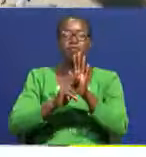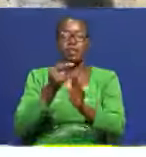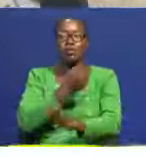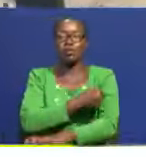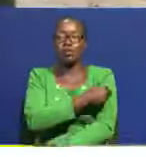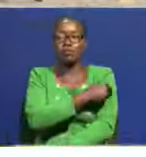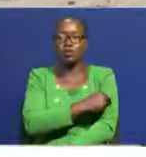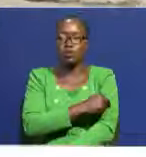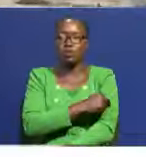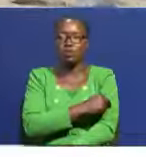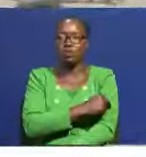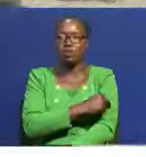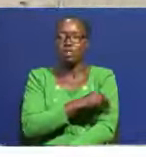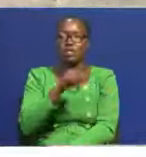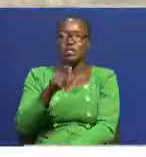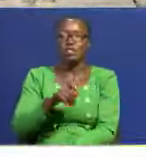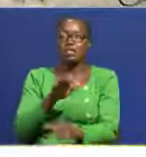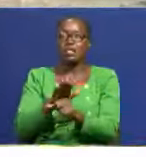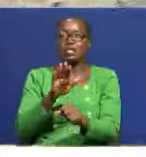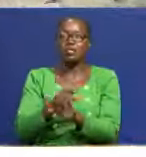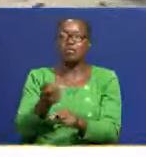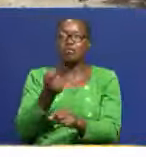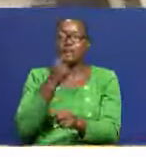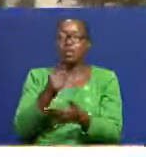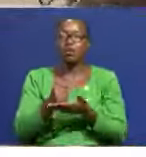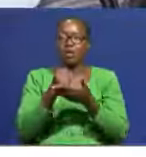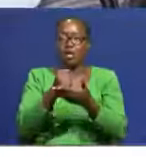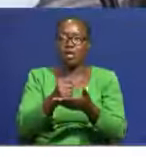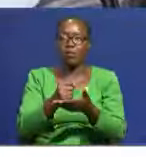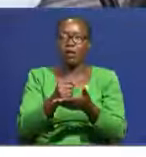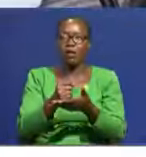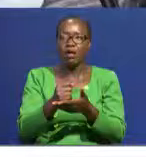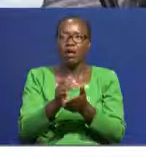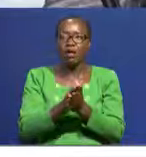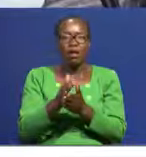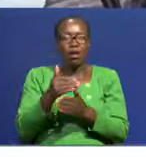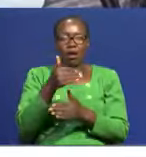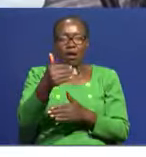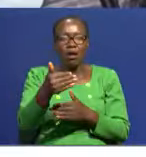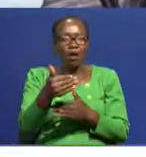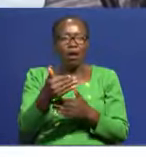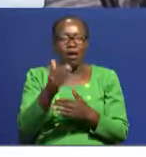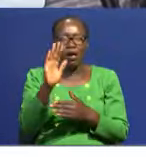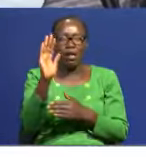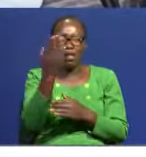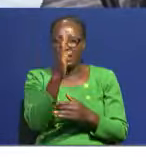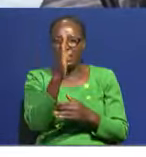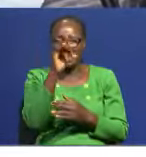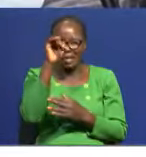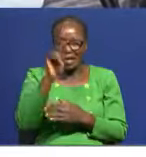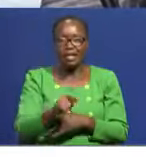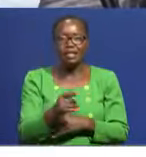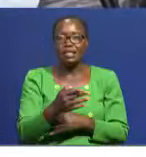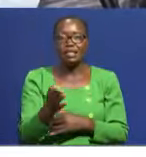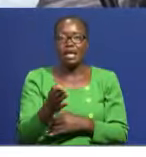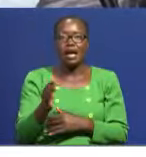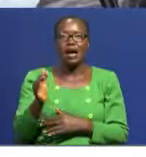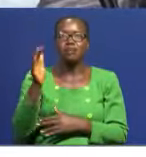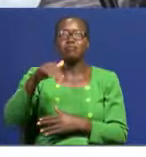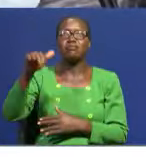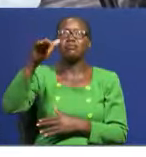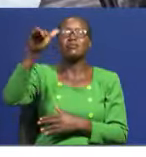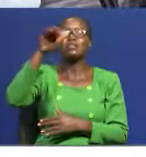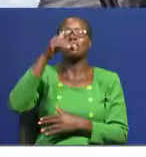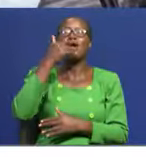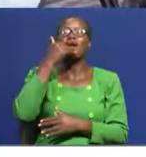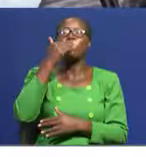Hospital, wenye wana need a lot of medical help. Uko mbele kuna mahali hakuna mti inasimama, hakuna nyumba hata ya magorofa.